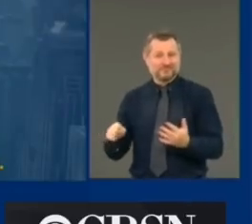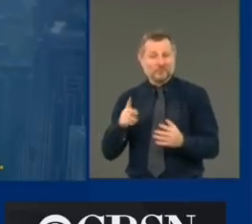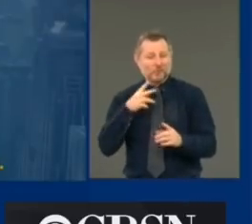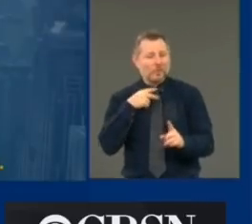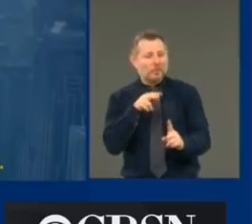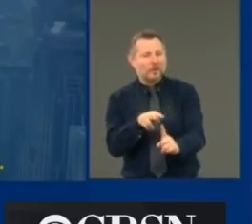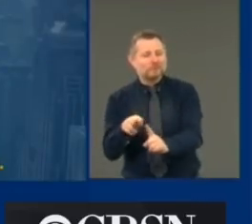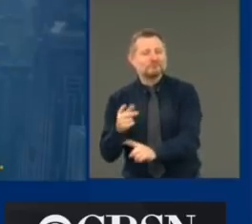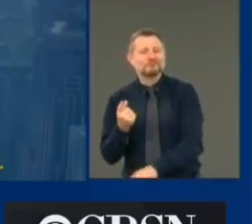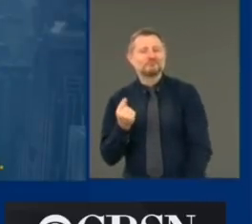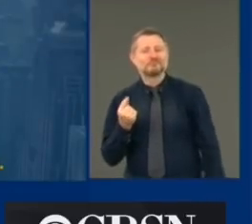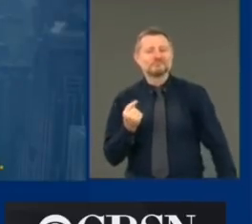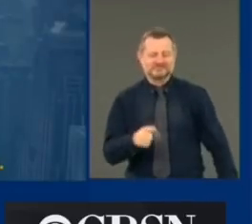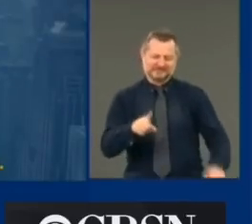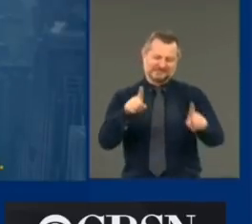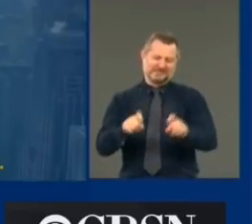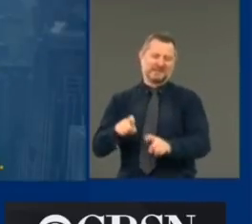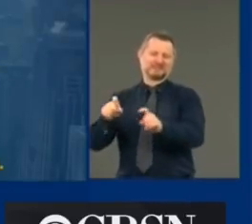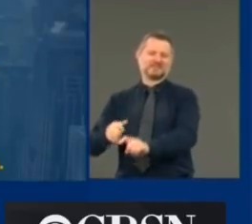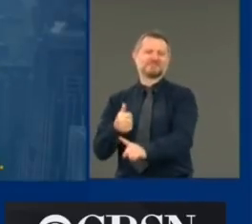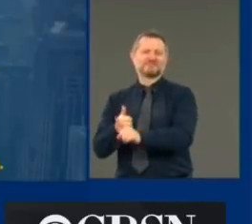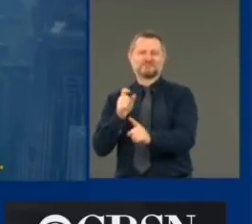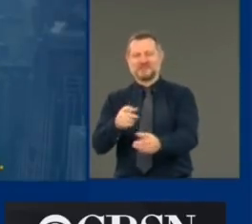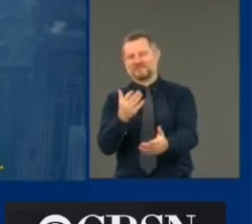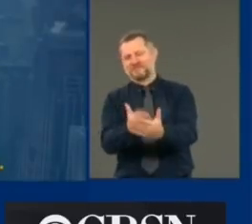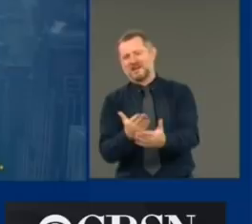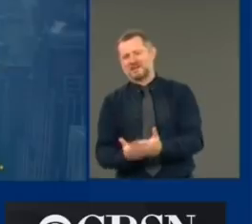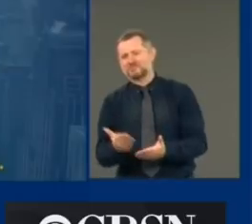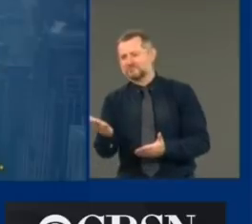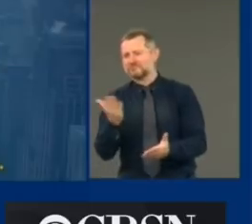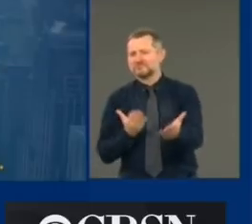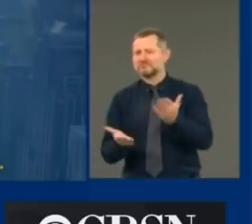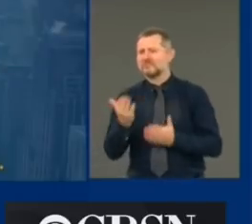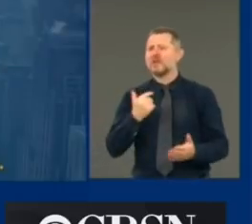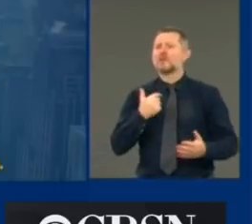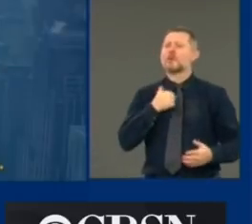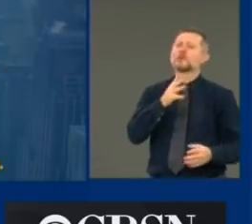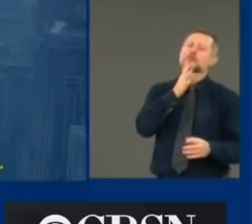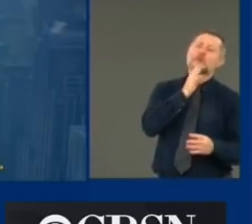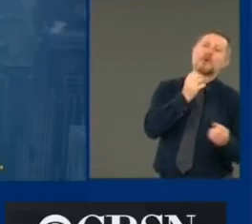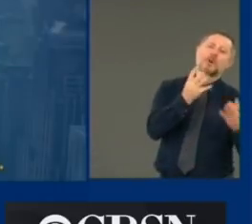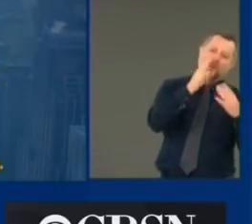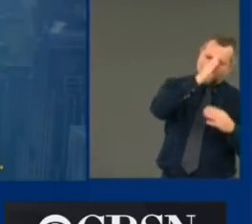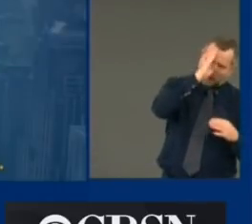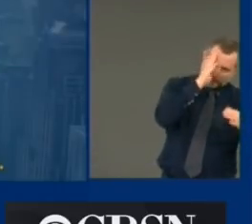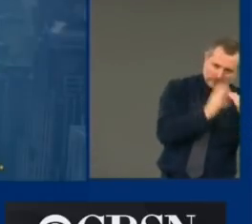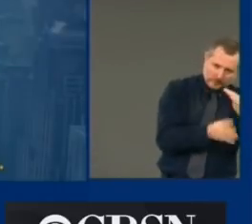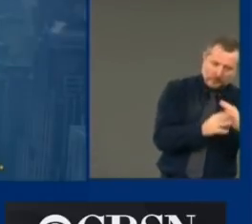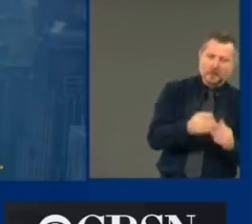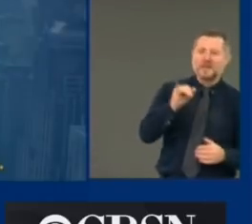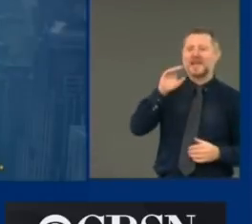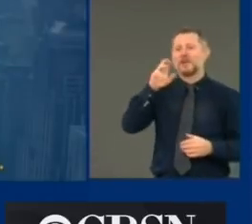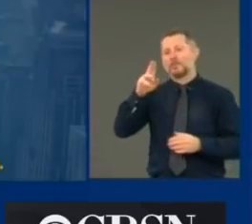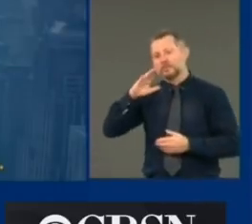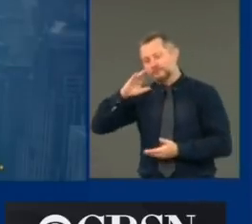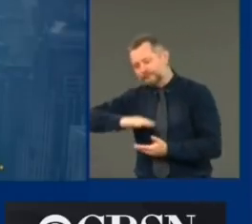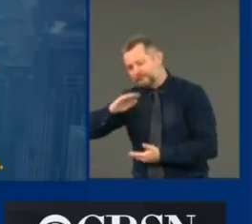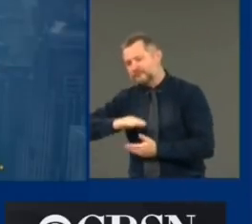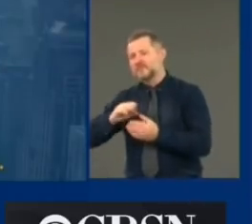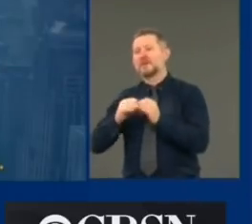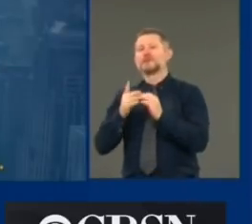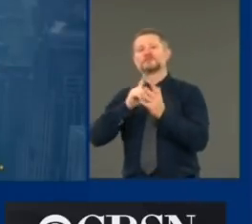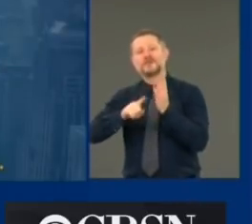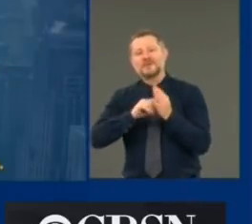now is the testing data. We've talked about hospitalization data and ICU data and tracing. It's the